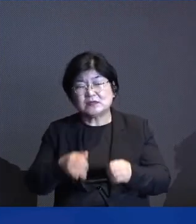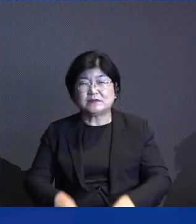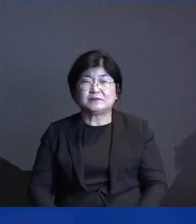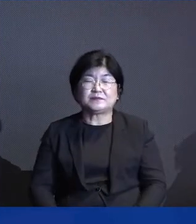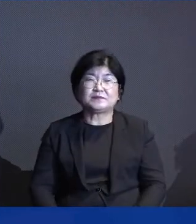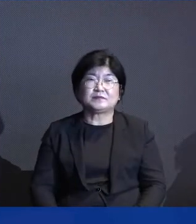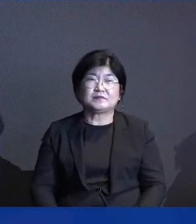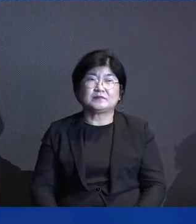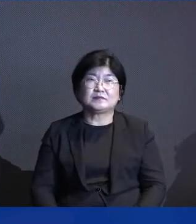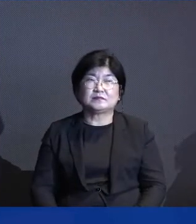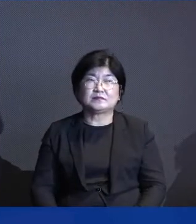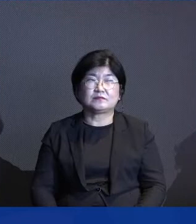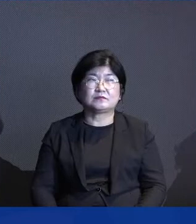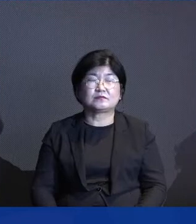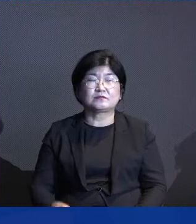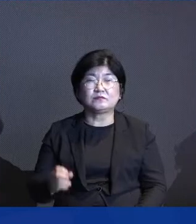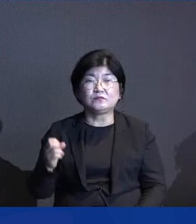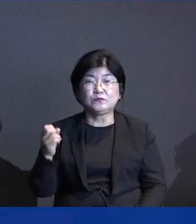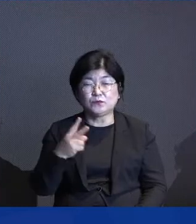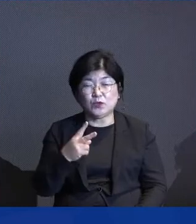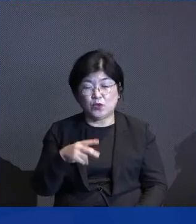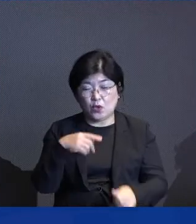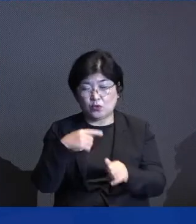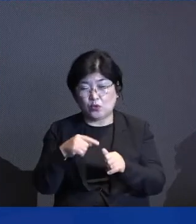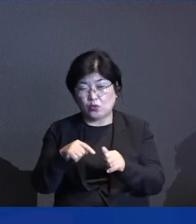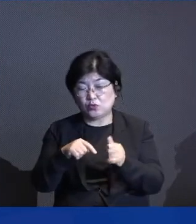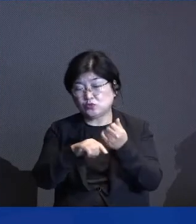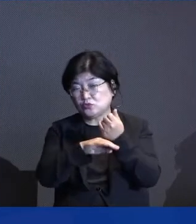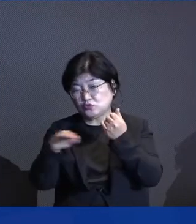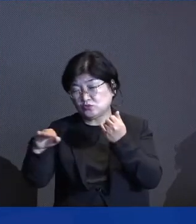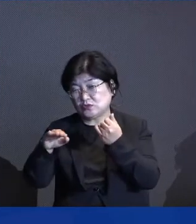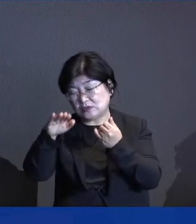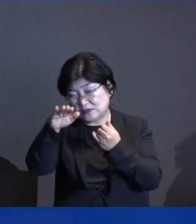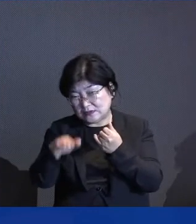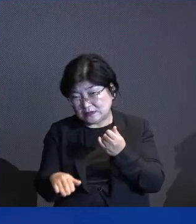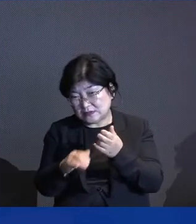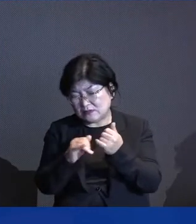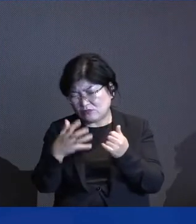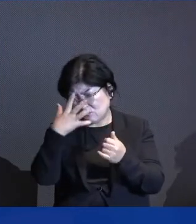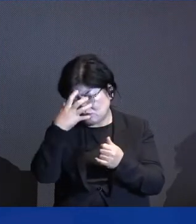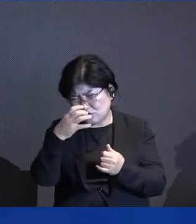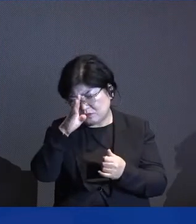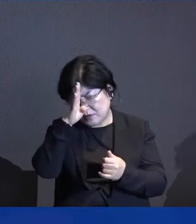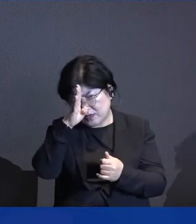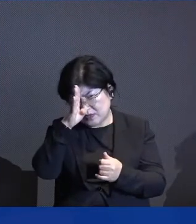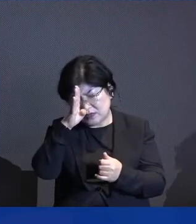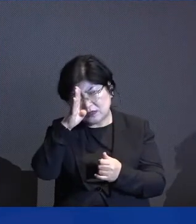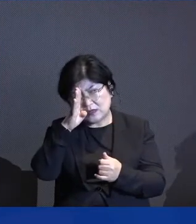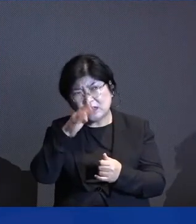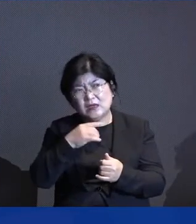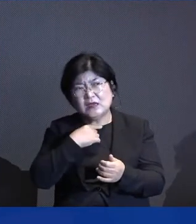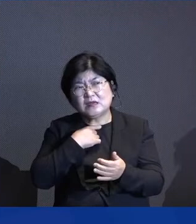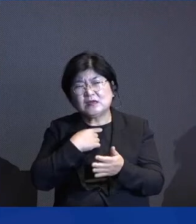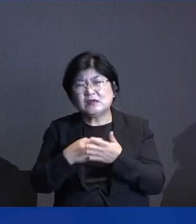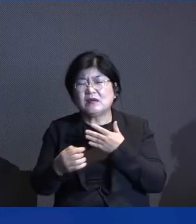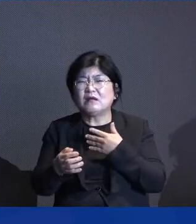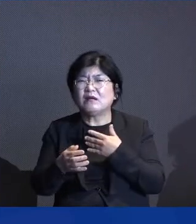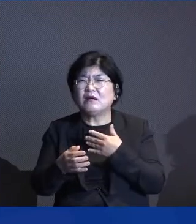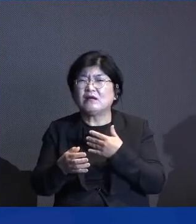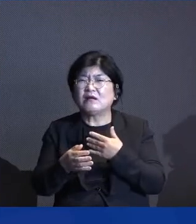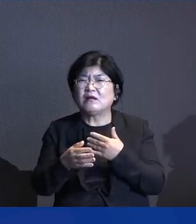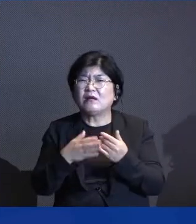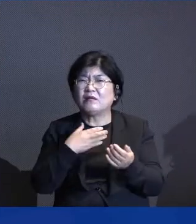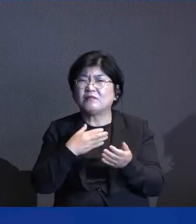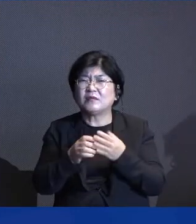education itself affects depressive symptoms, I am not sure. I'll have to look for